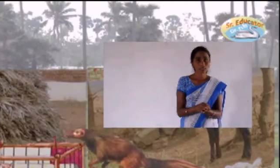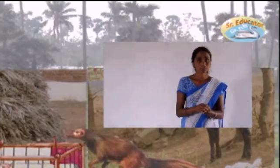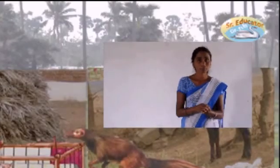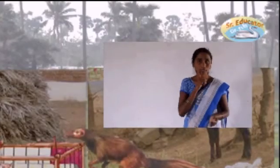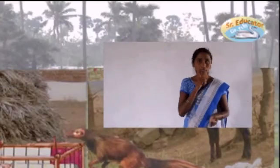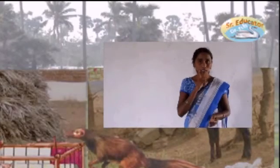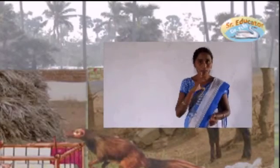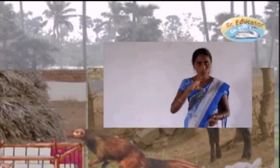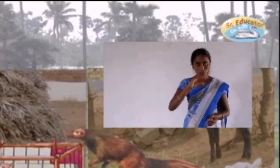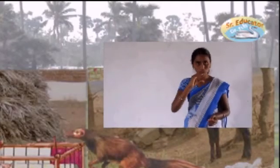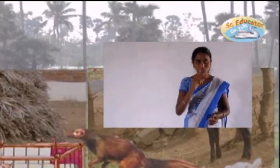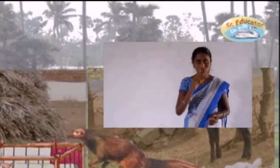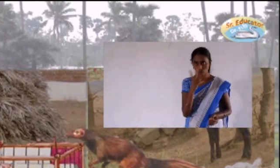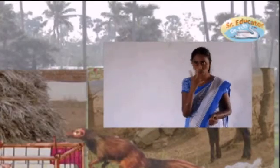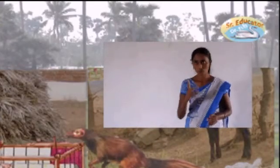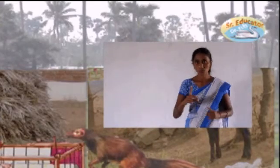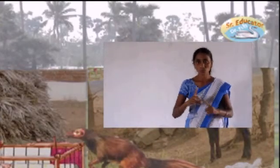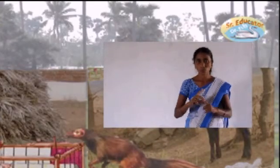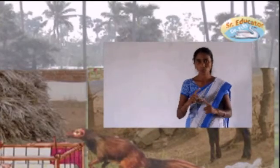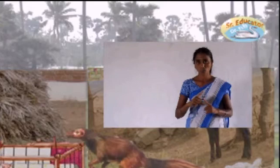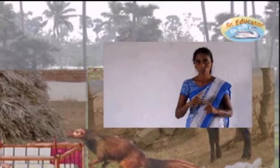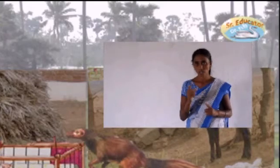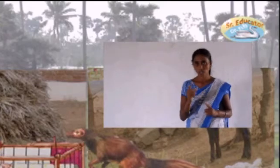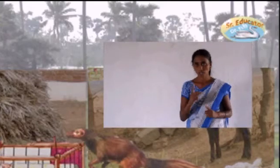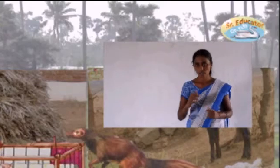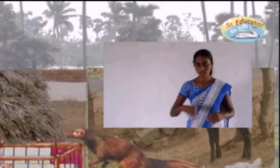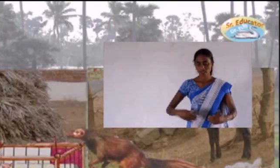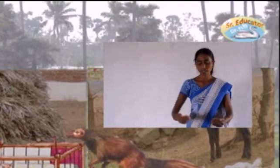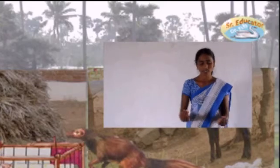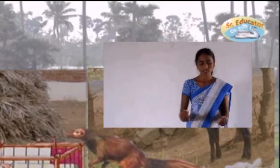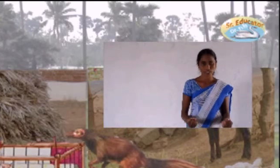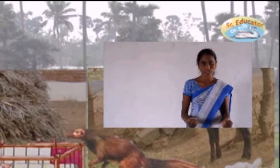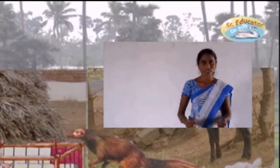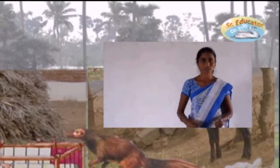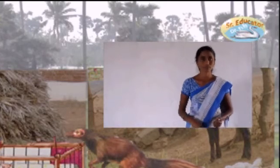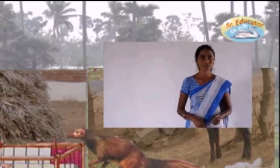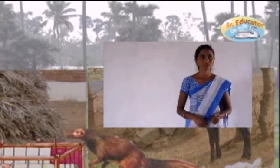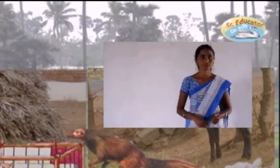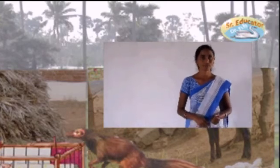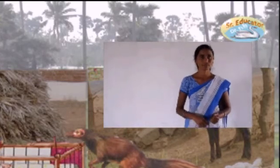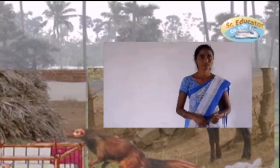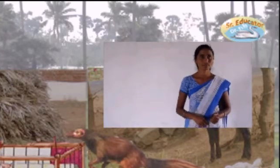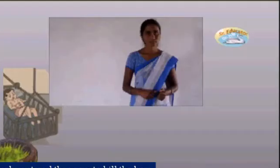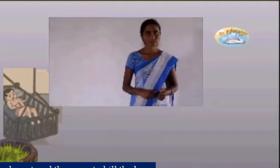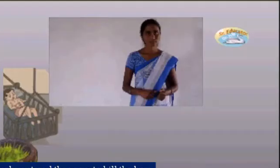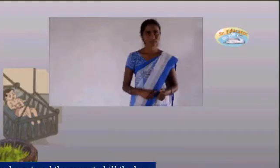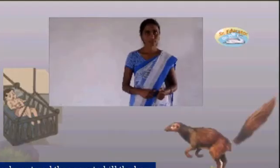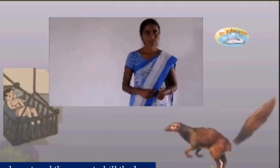They kept the mongoose to watch their child.